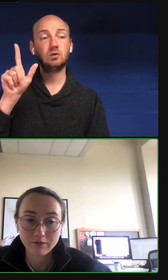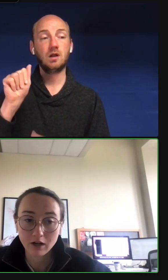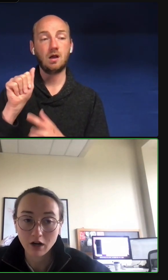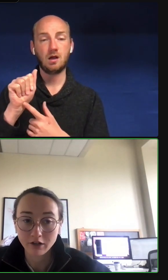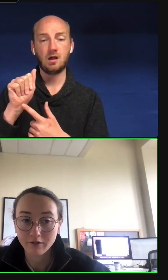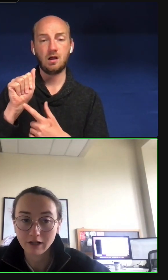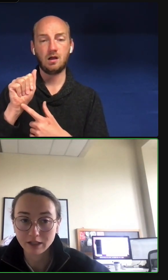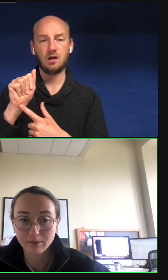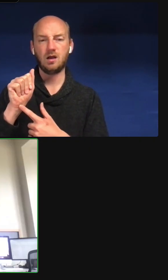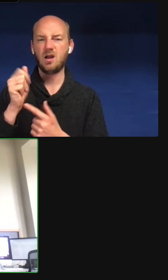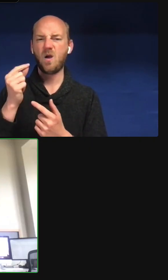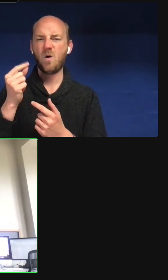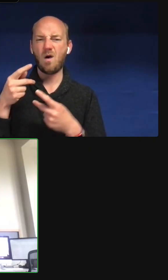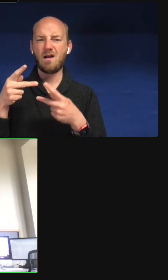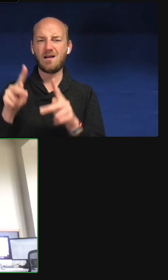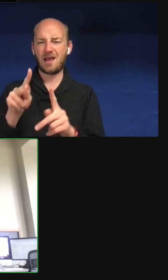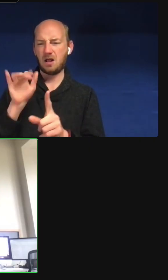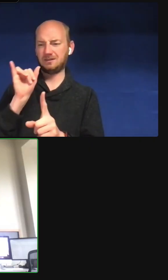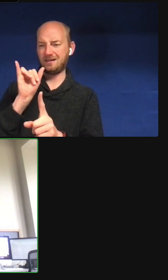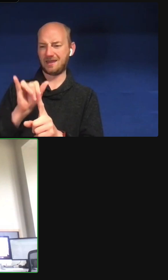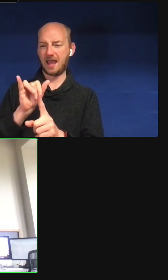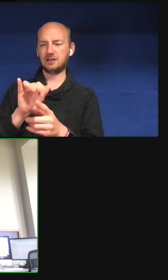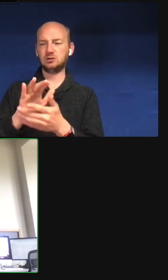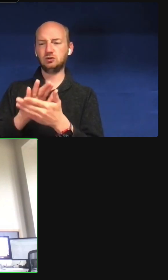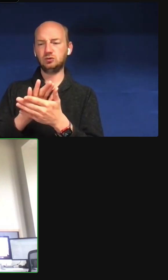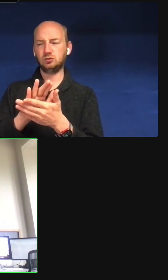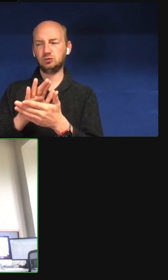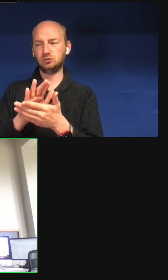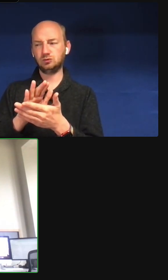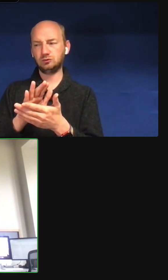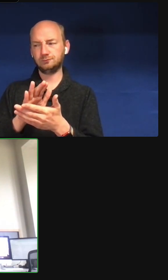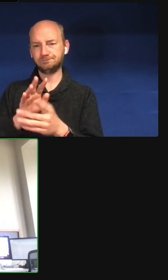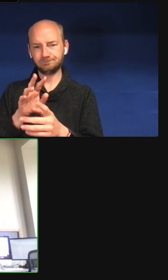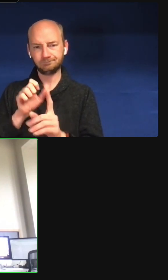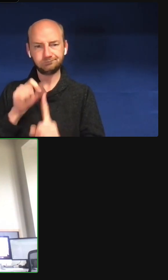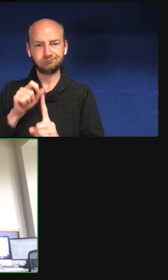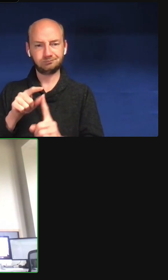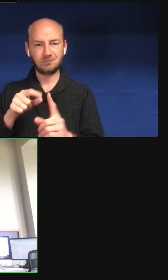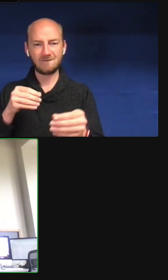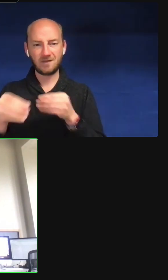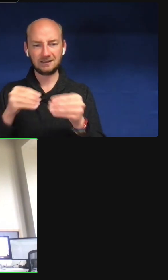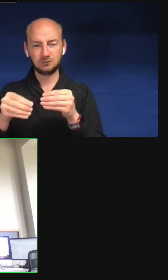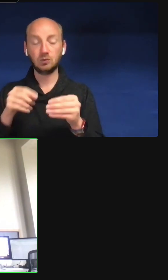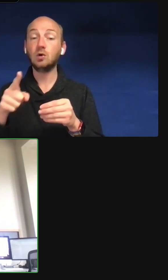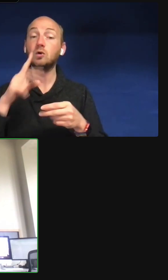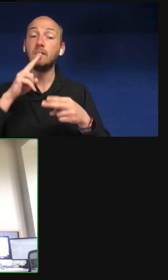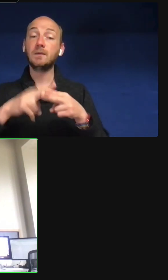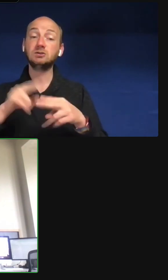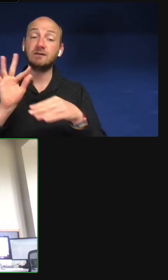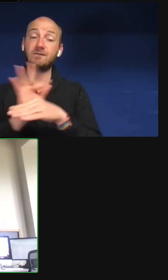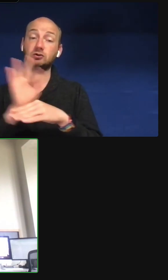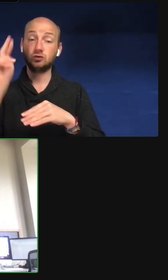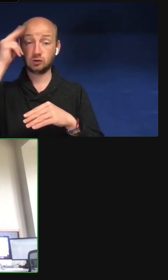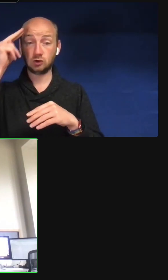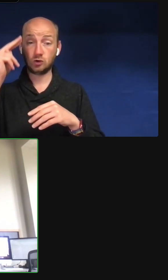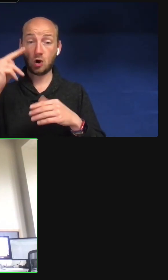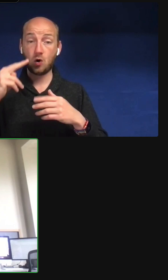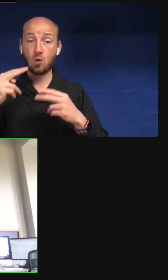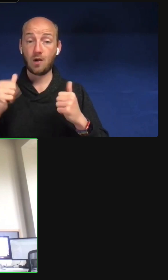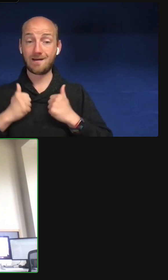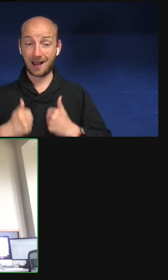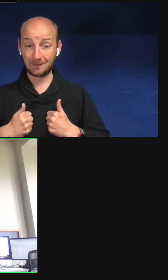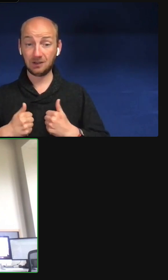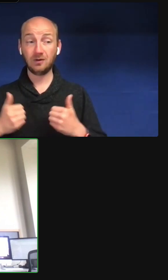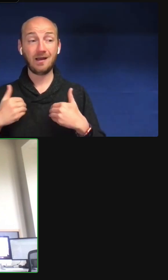its importance for cognitive flexibility? Curious, when you brought up the functional neuroanatomy, if you had any specific features in mind, such as